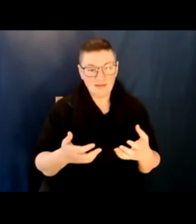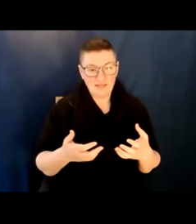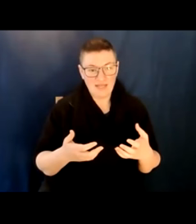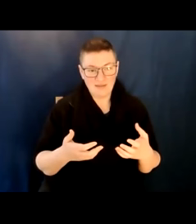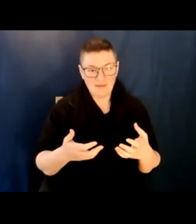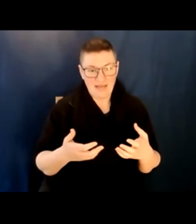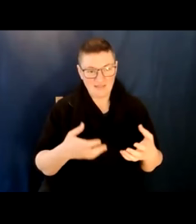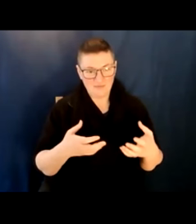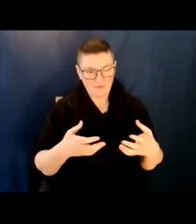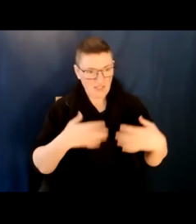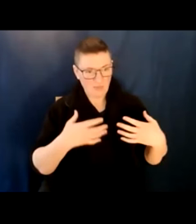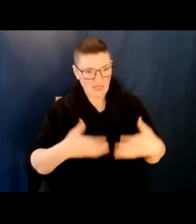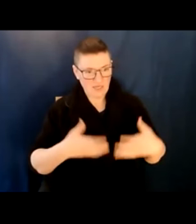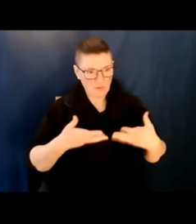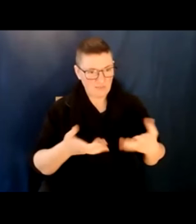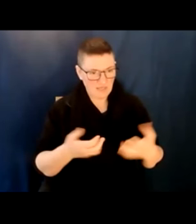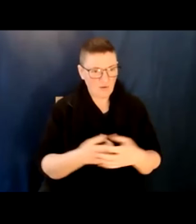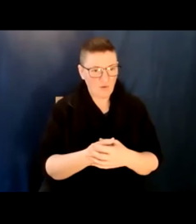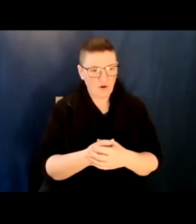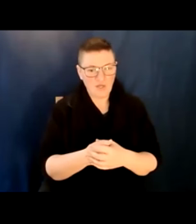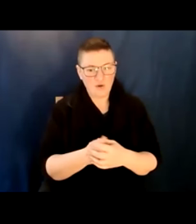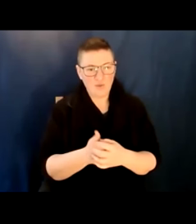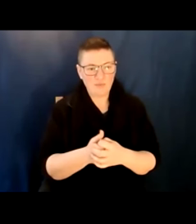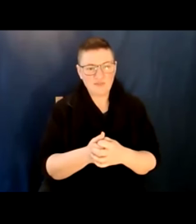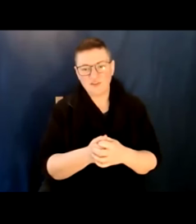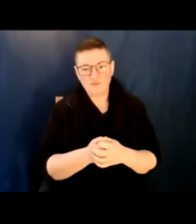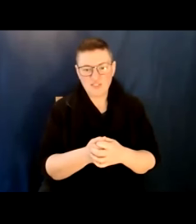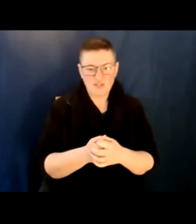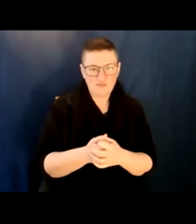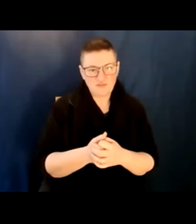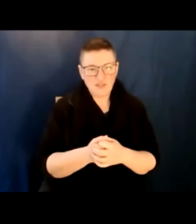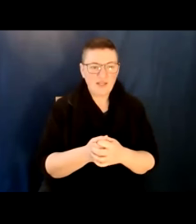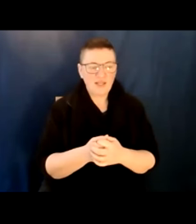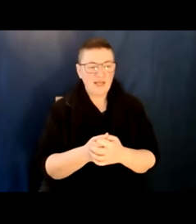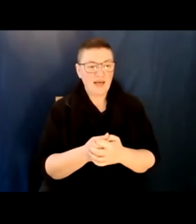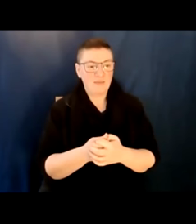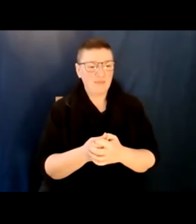that has volume that can hold something, or he was full of mischief.